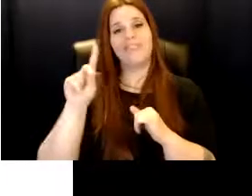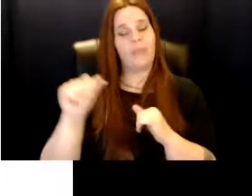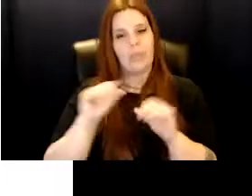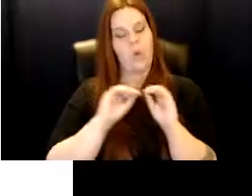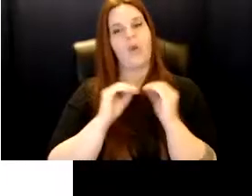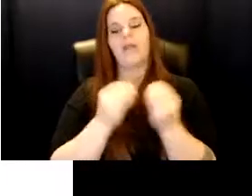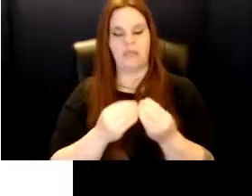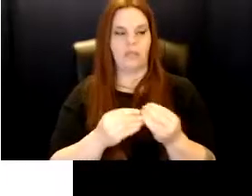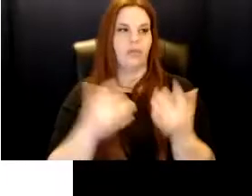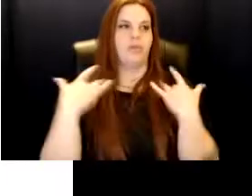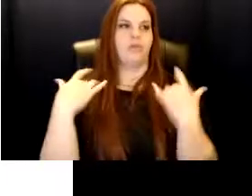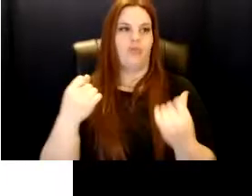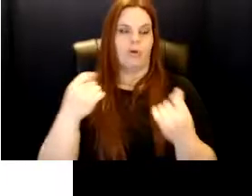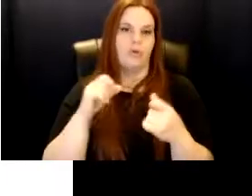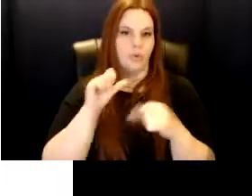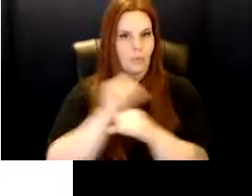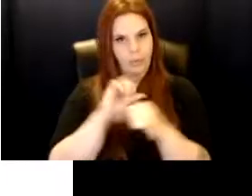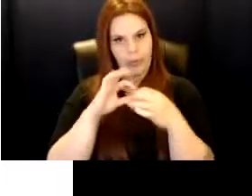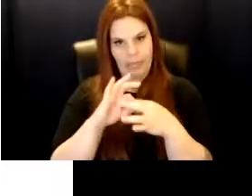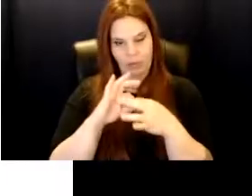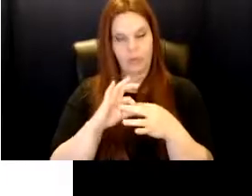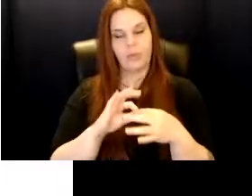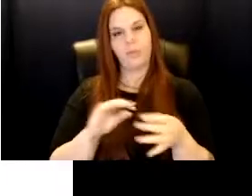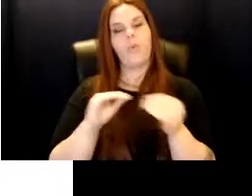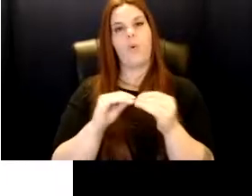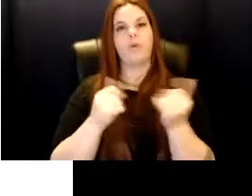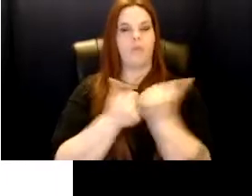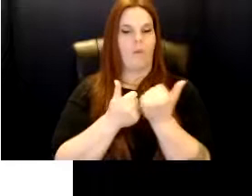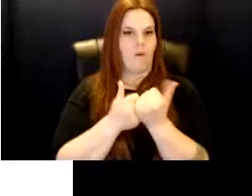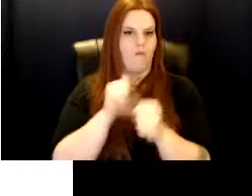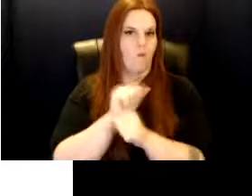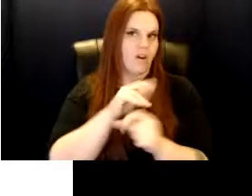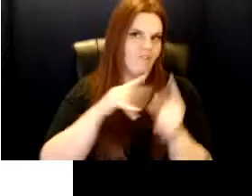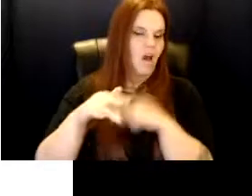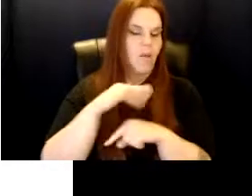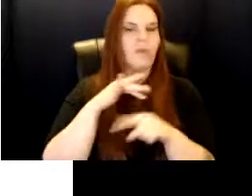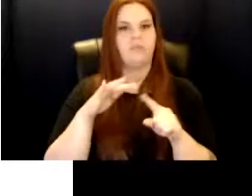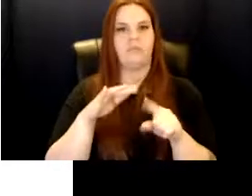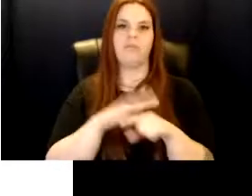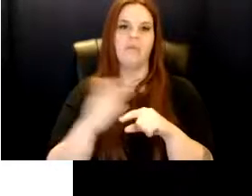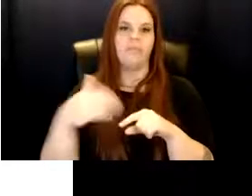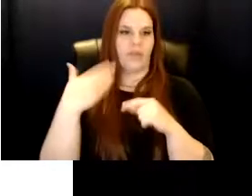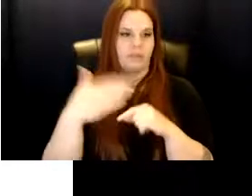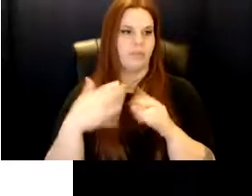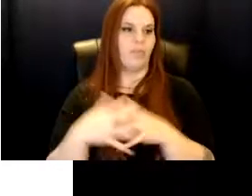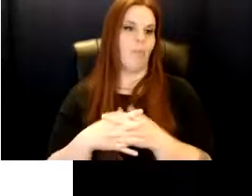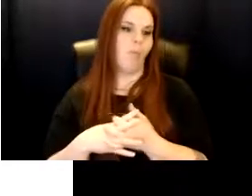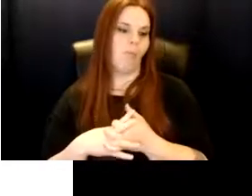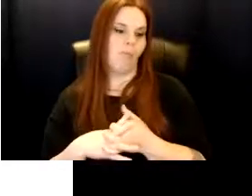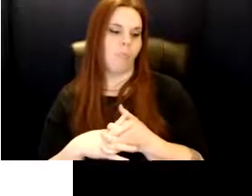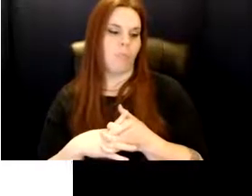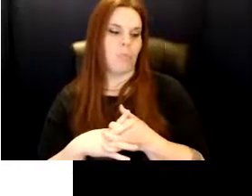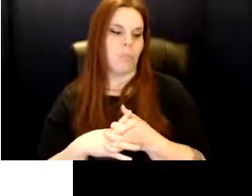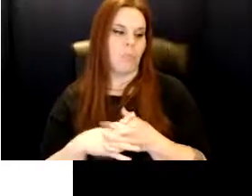organizations, stronger work relationships, and more supportive work environments. On the next slide,